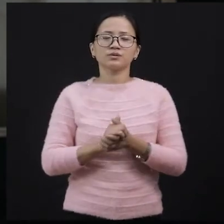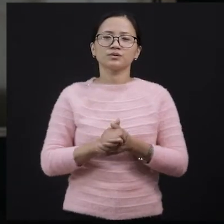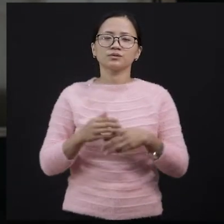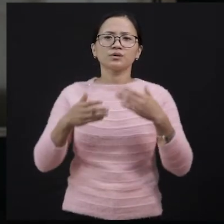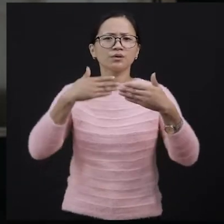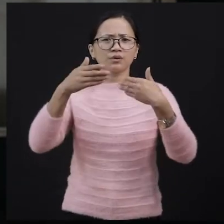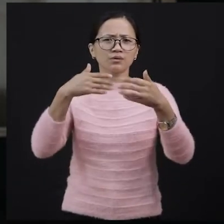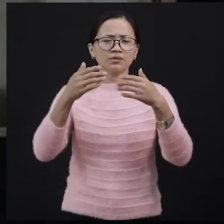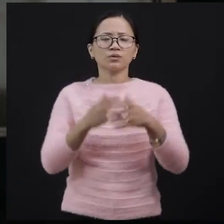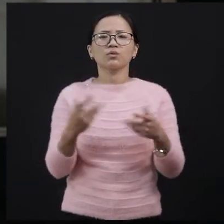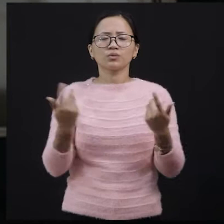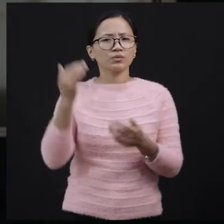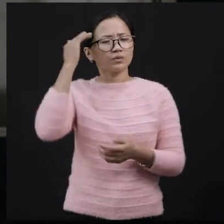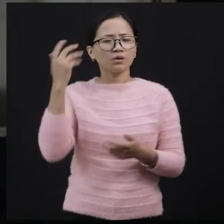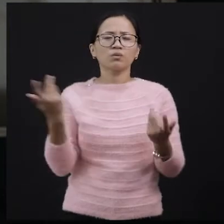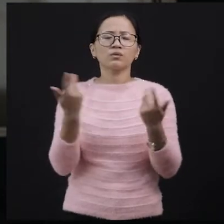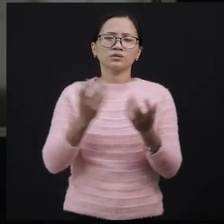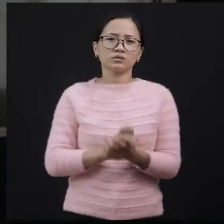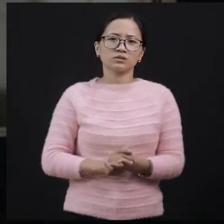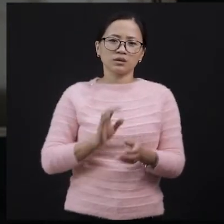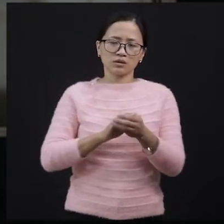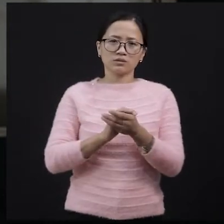we know what is there outside, but it is not clear,